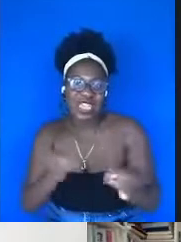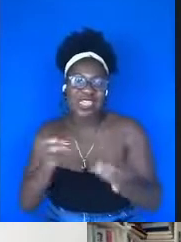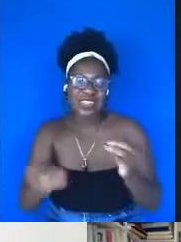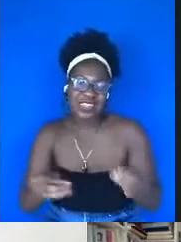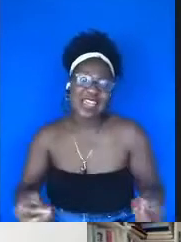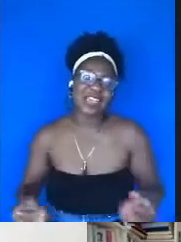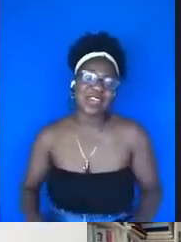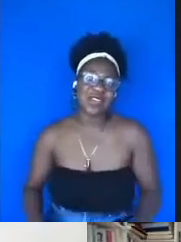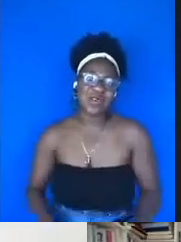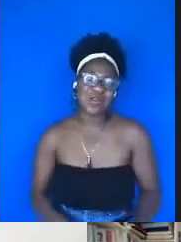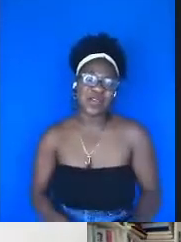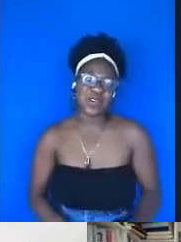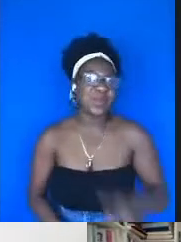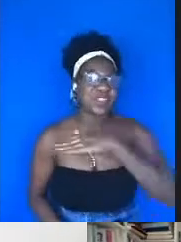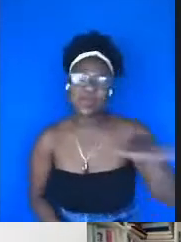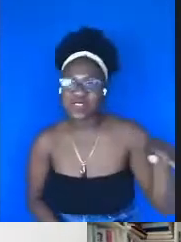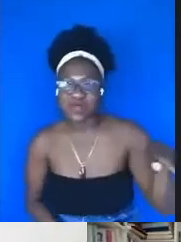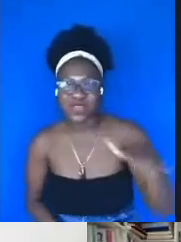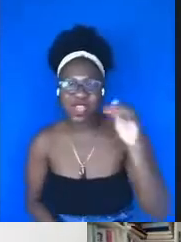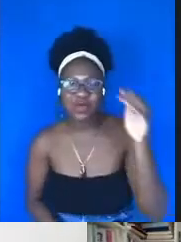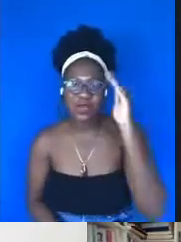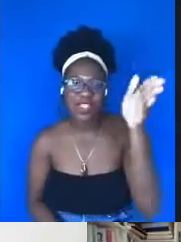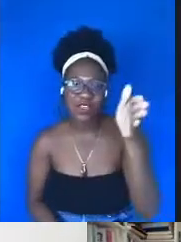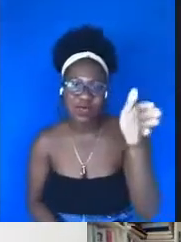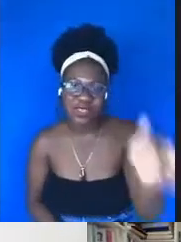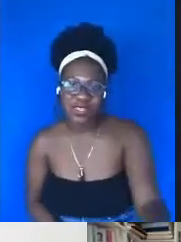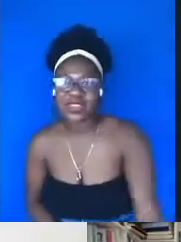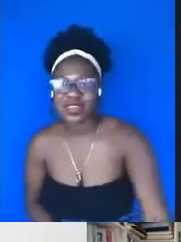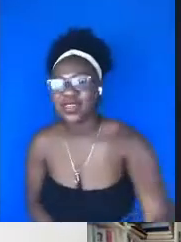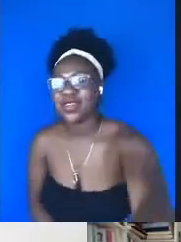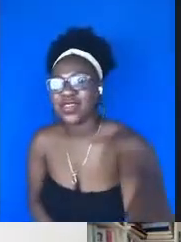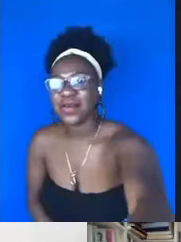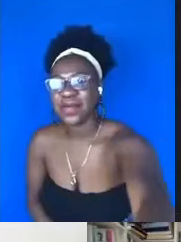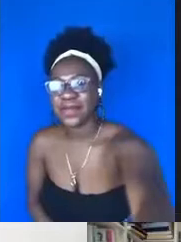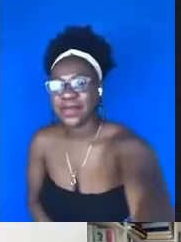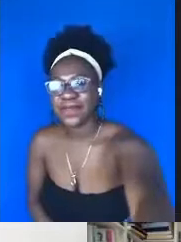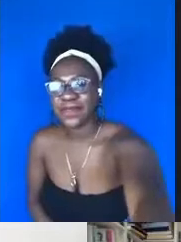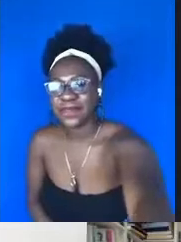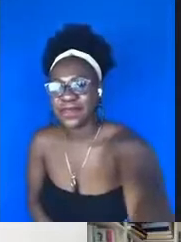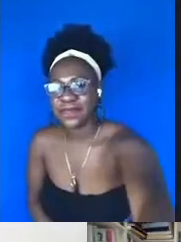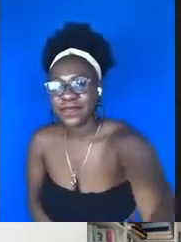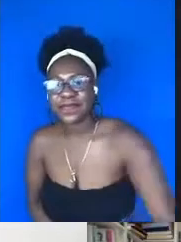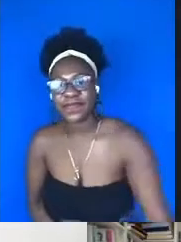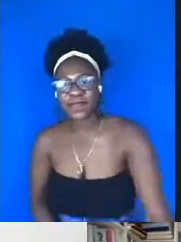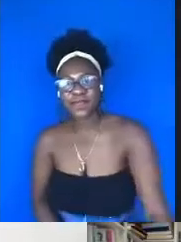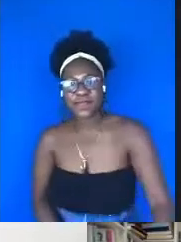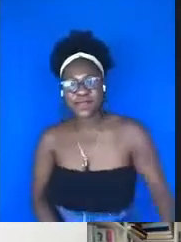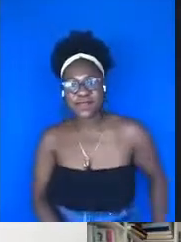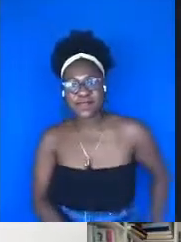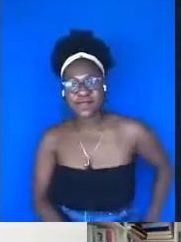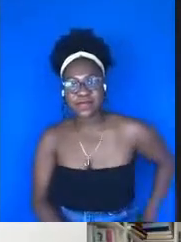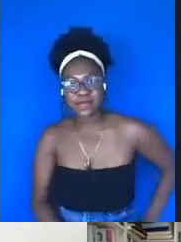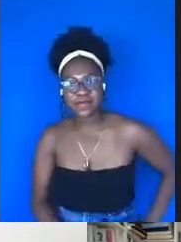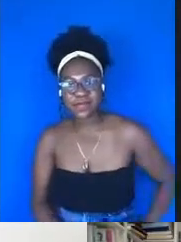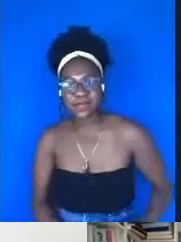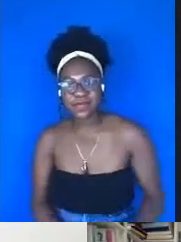sultry. And yeah, so for me, it's music. Music helps me find the human. Yeah. Yeah. And also chanting